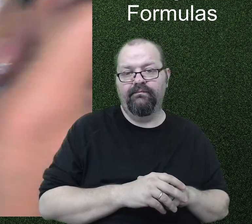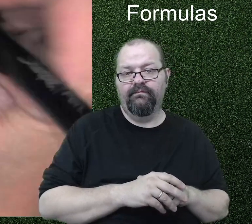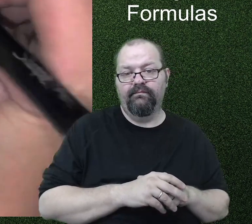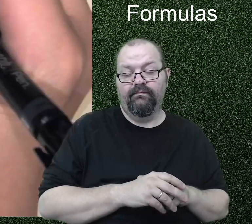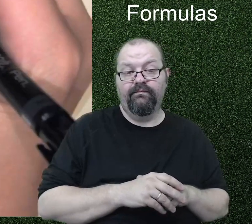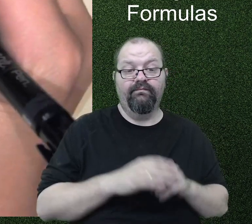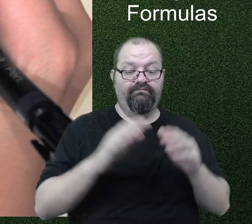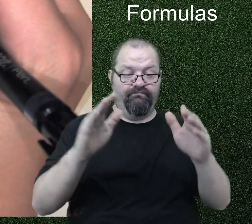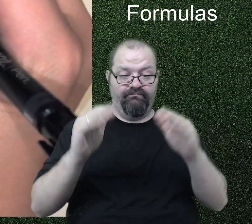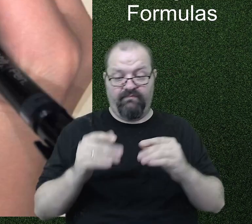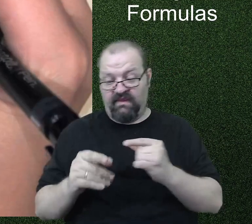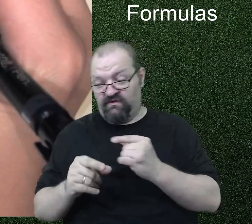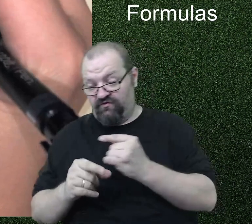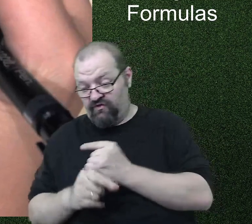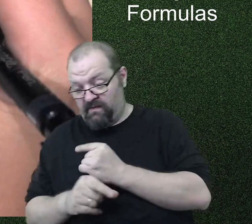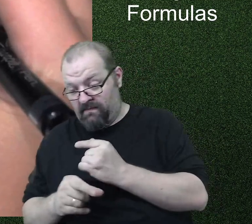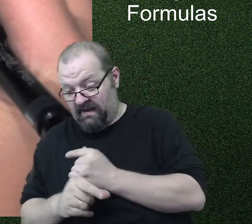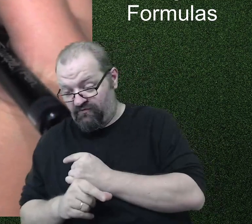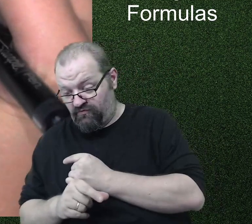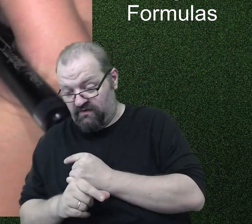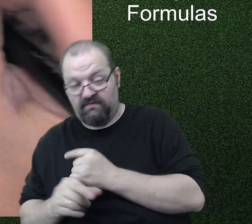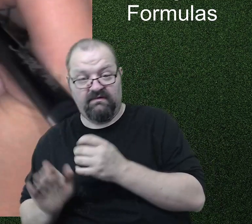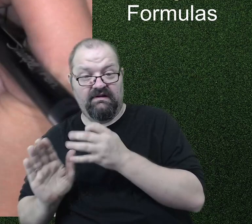The geometric definition,